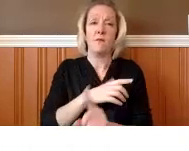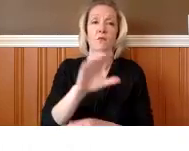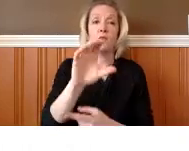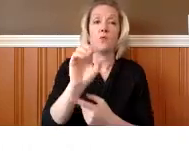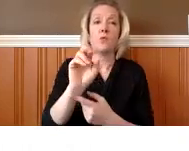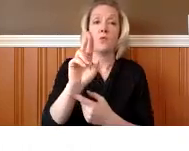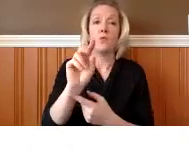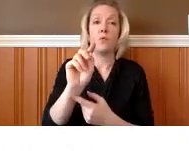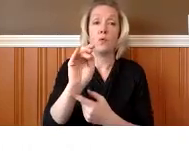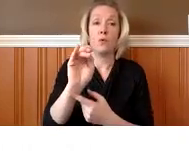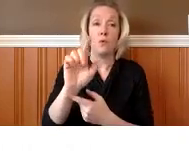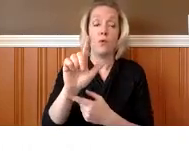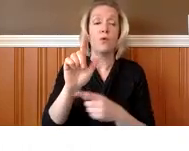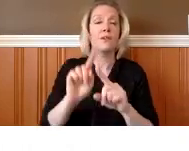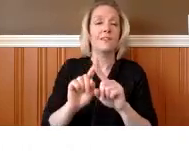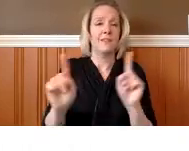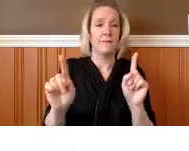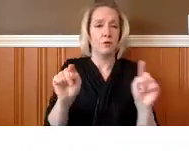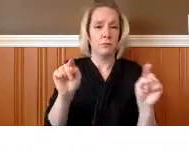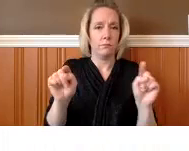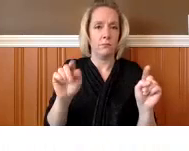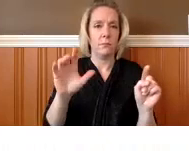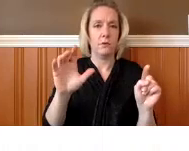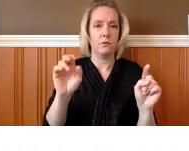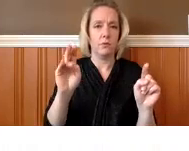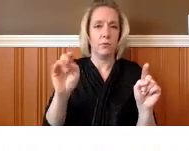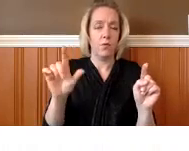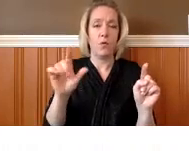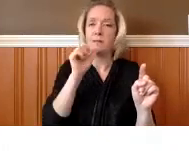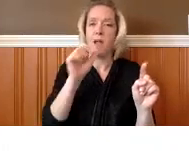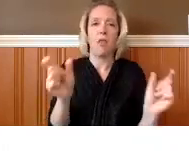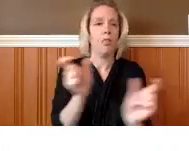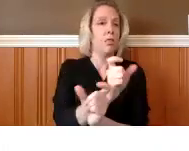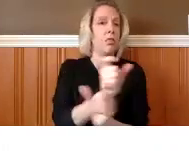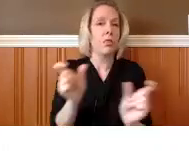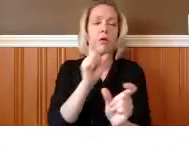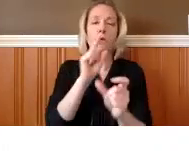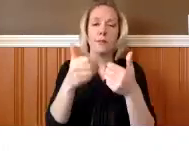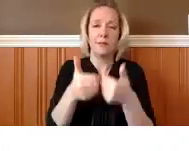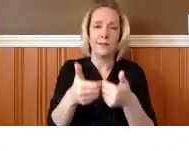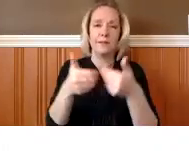impairment is different from cerebral visual impairment and that those terms are not interchangeable.